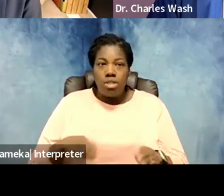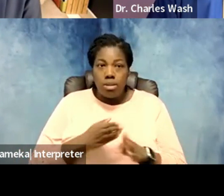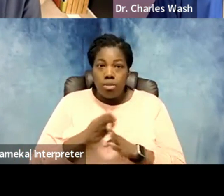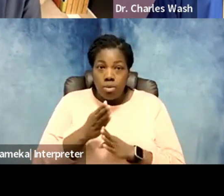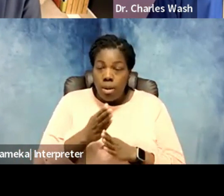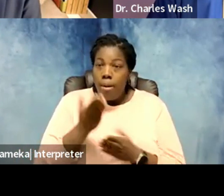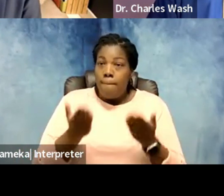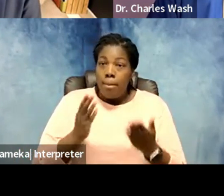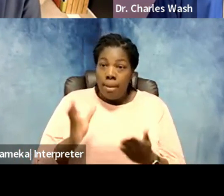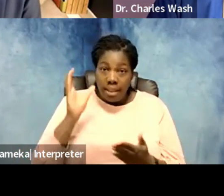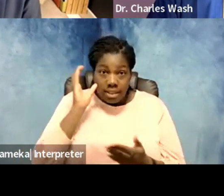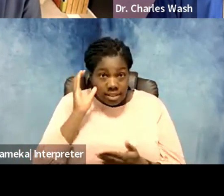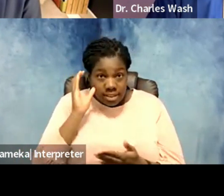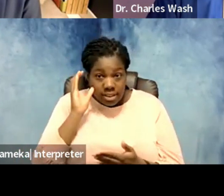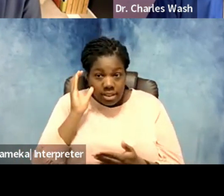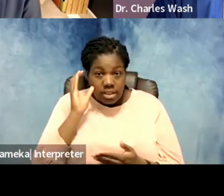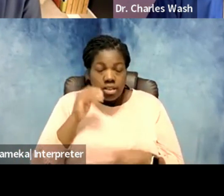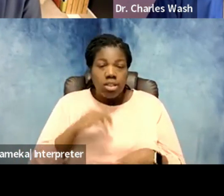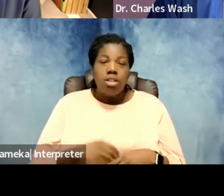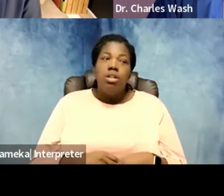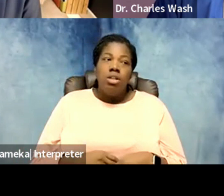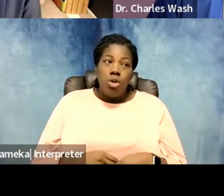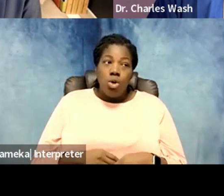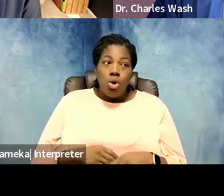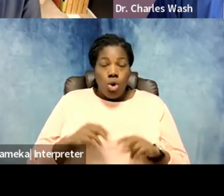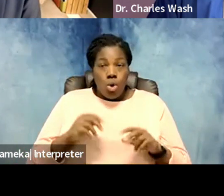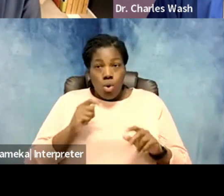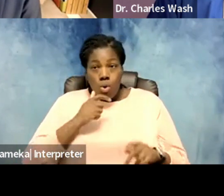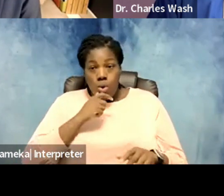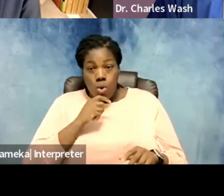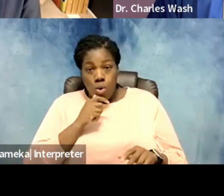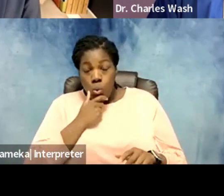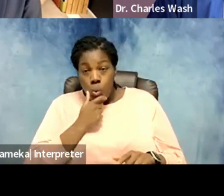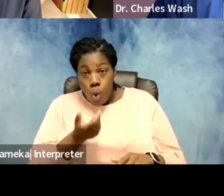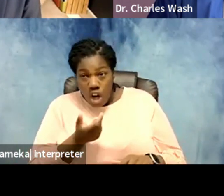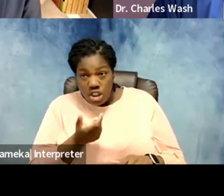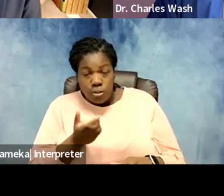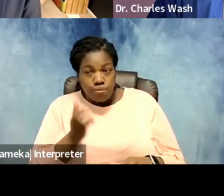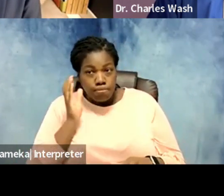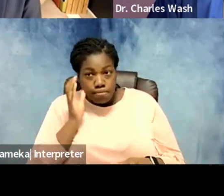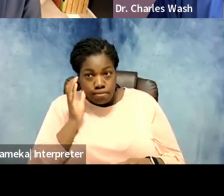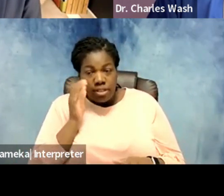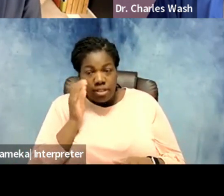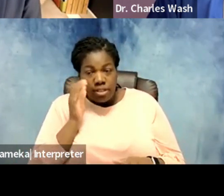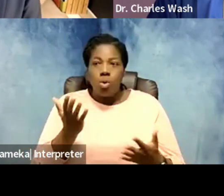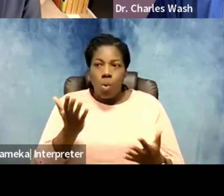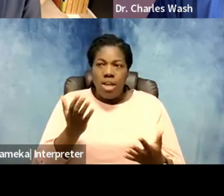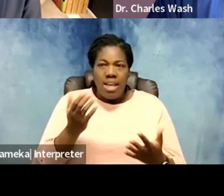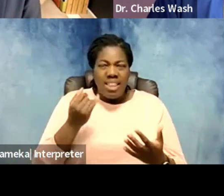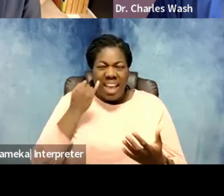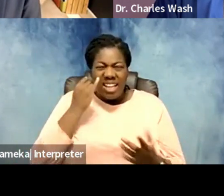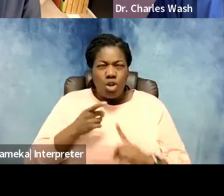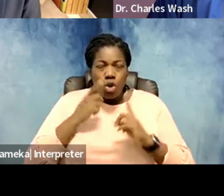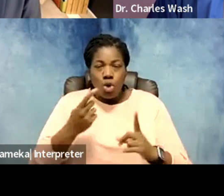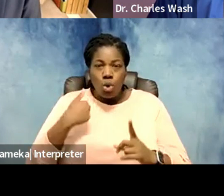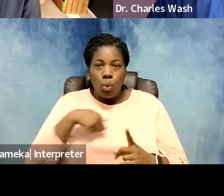that may be listening to this or watching here, that we're all in this idea that we're all in it together. And so I'm